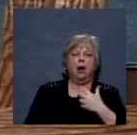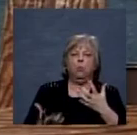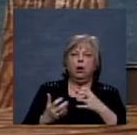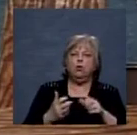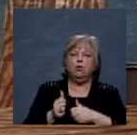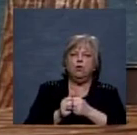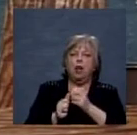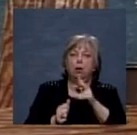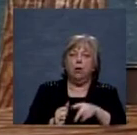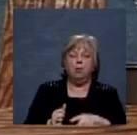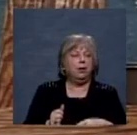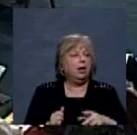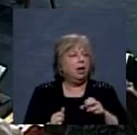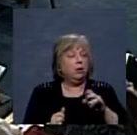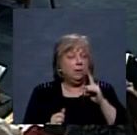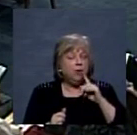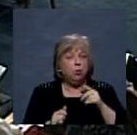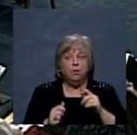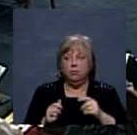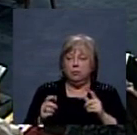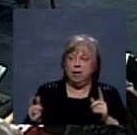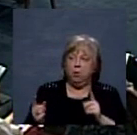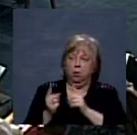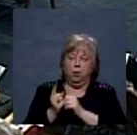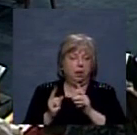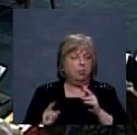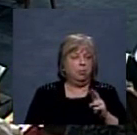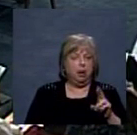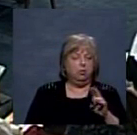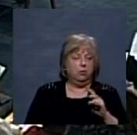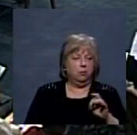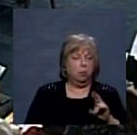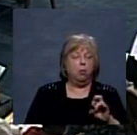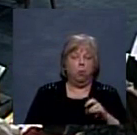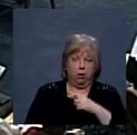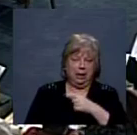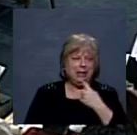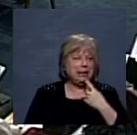that. Well, if you'll follow up with Mr. Moore, he'll be able to tell you